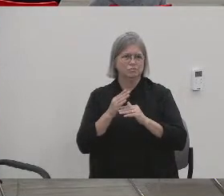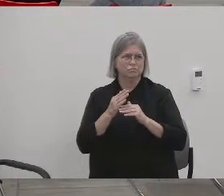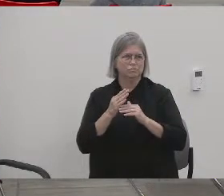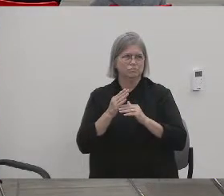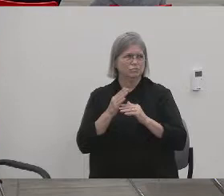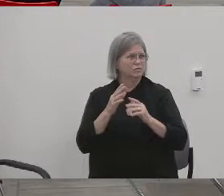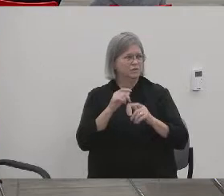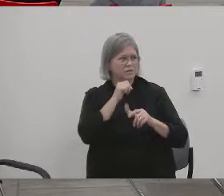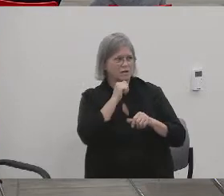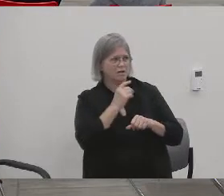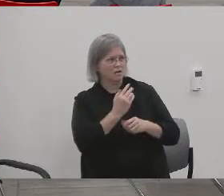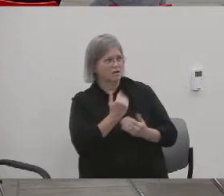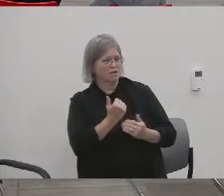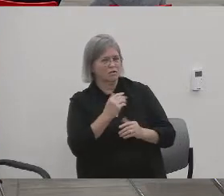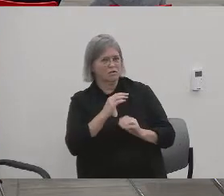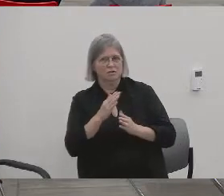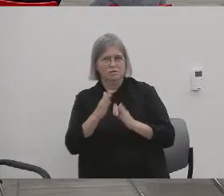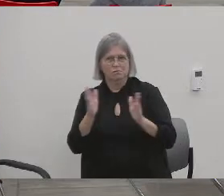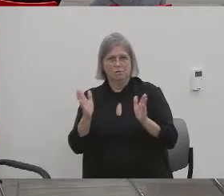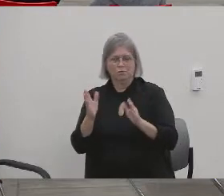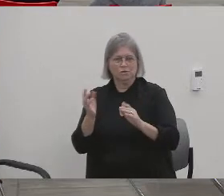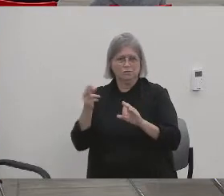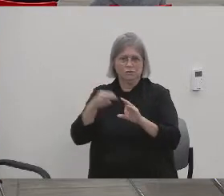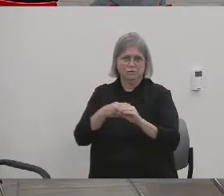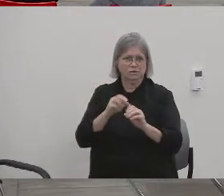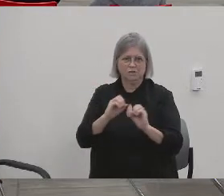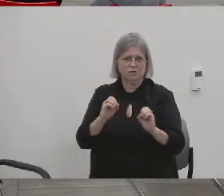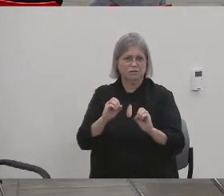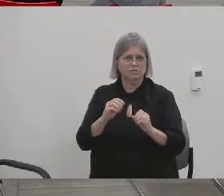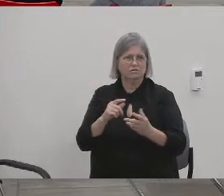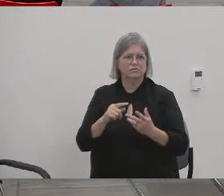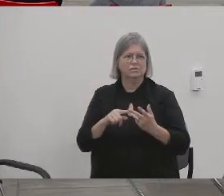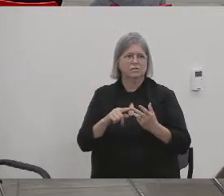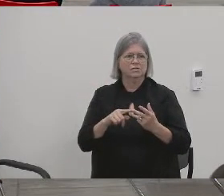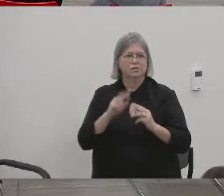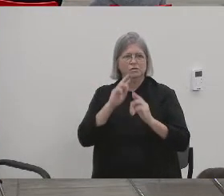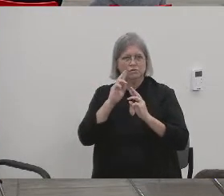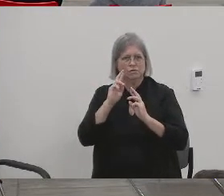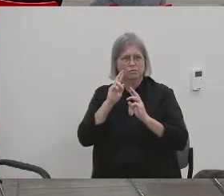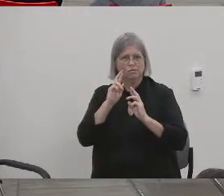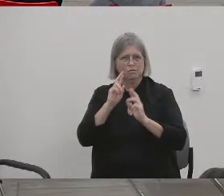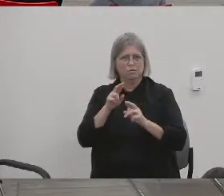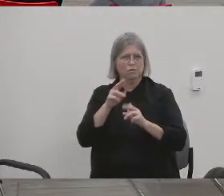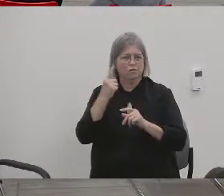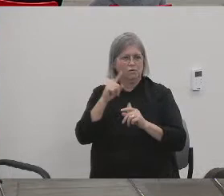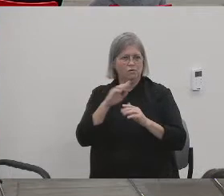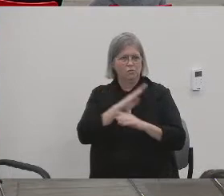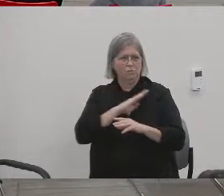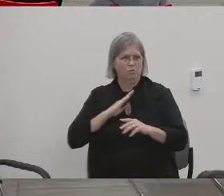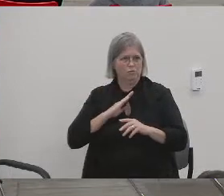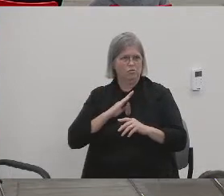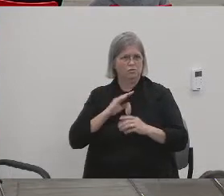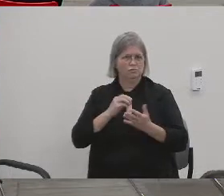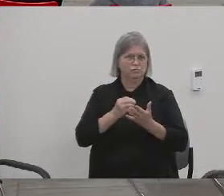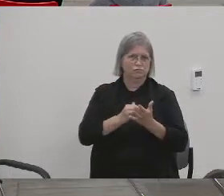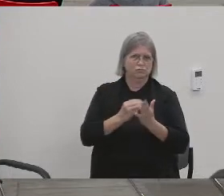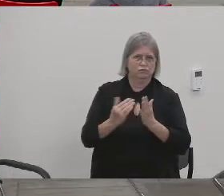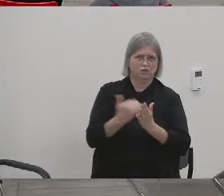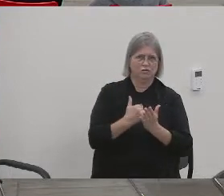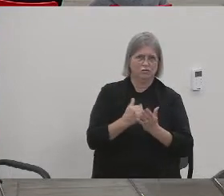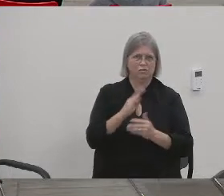at this time. With no public participation, we'll move on to our reports to the board, starting with our treasurer, Brian Rabe. Thank you, Mr.